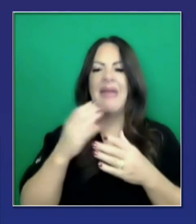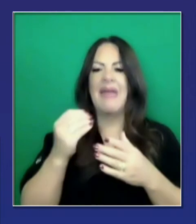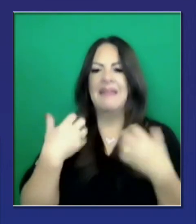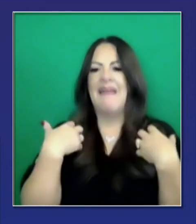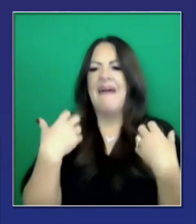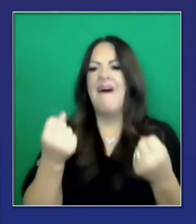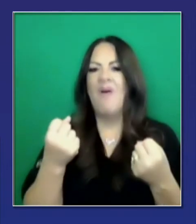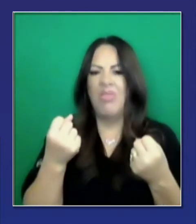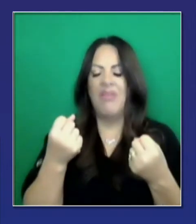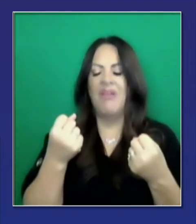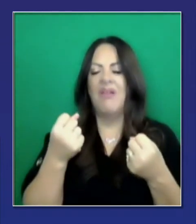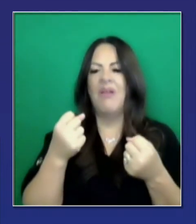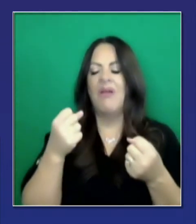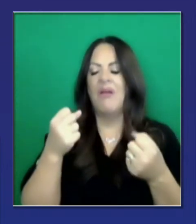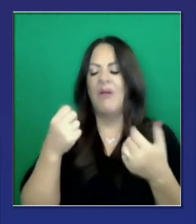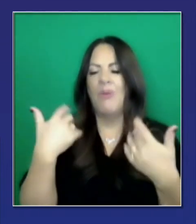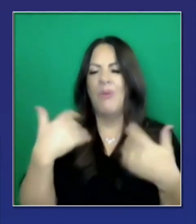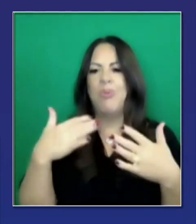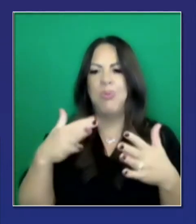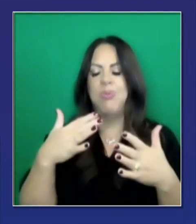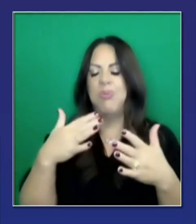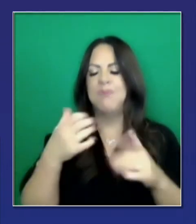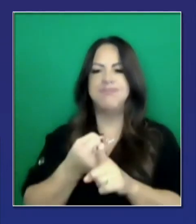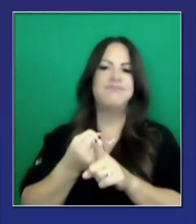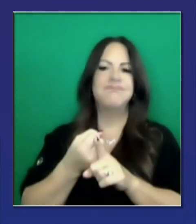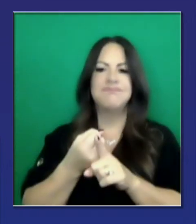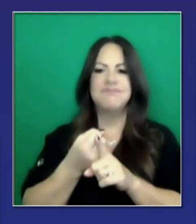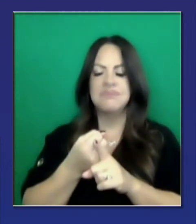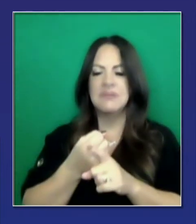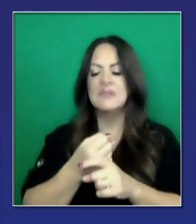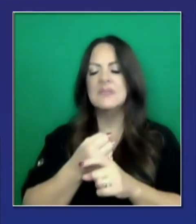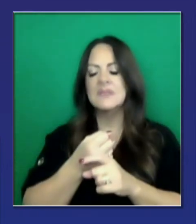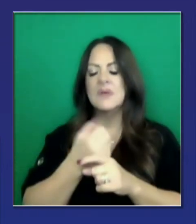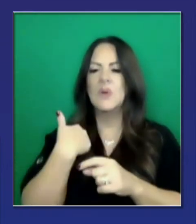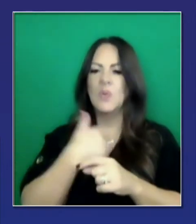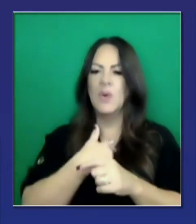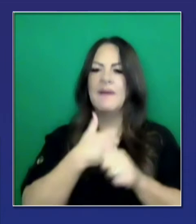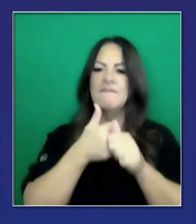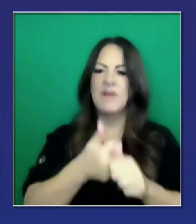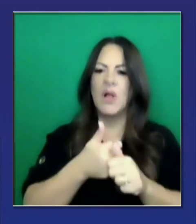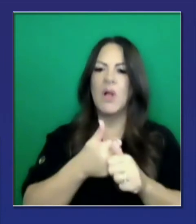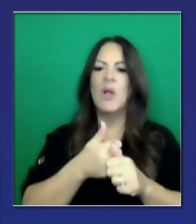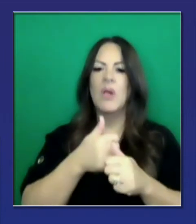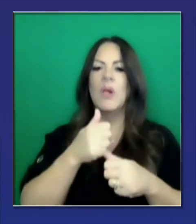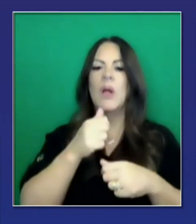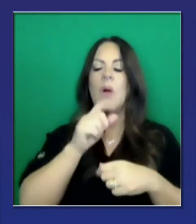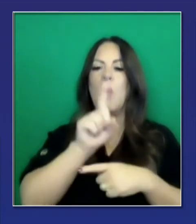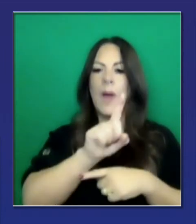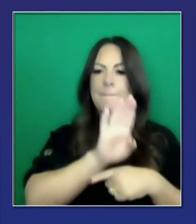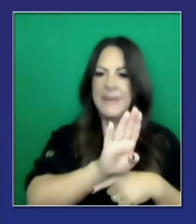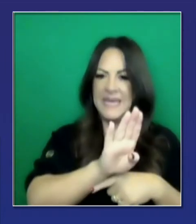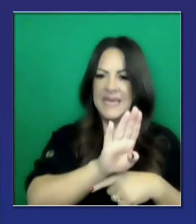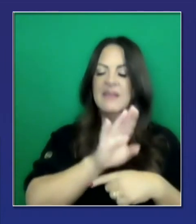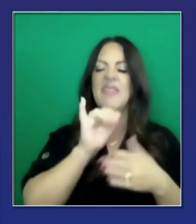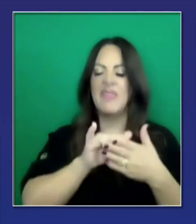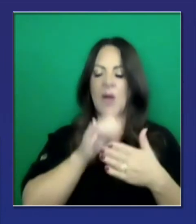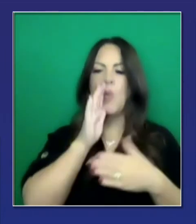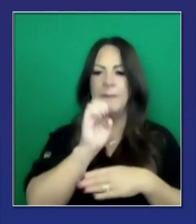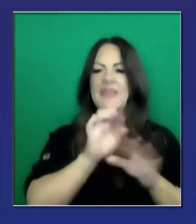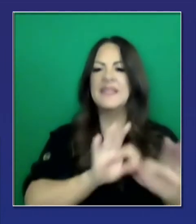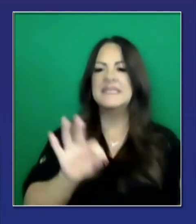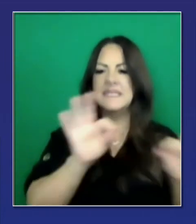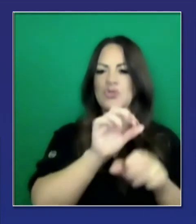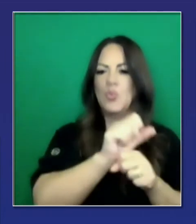costs since the beginning of this pandemic. So they will be prioritized in the phase 1B, tier 1. Tier 2 is 65 and